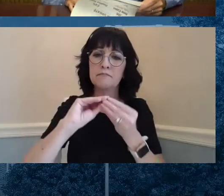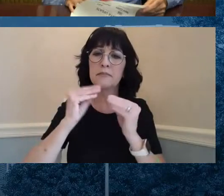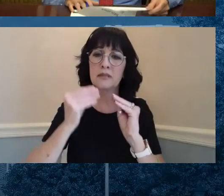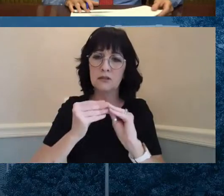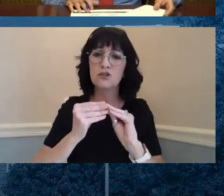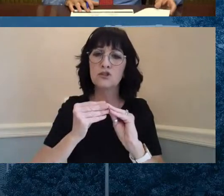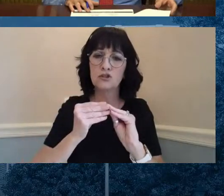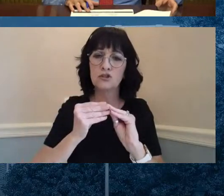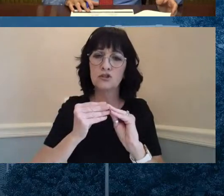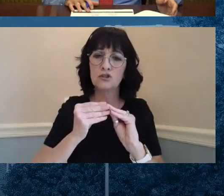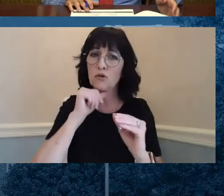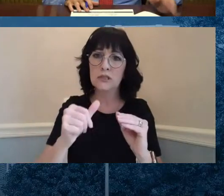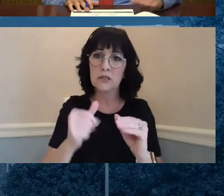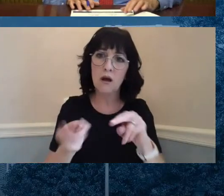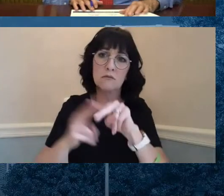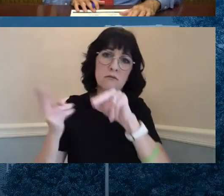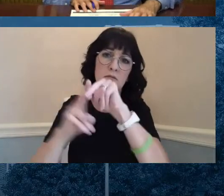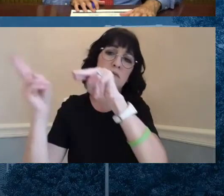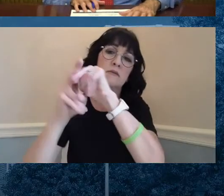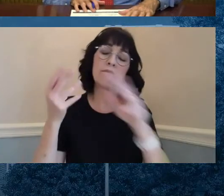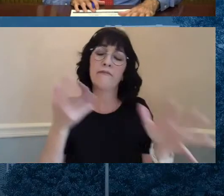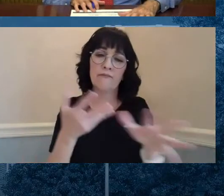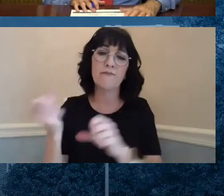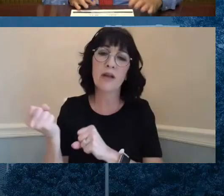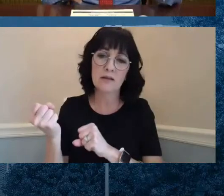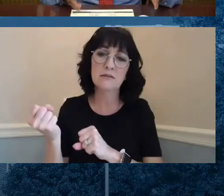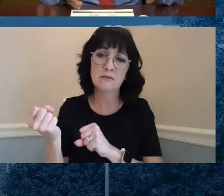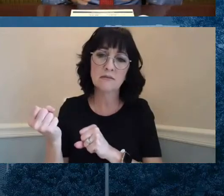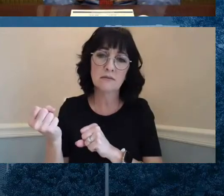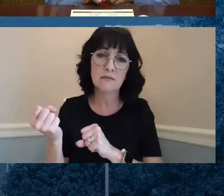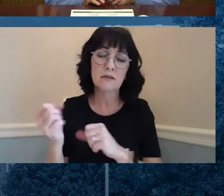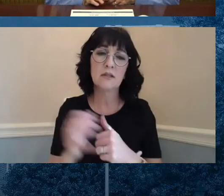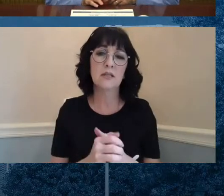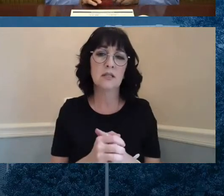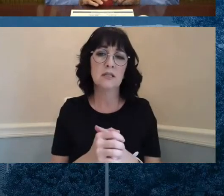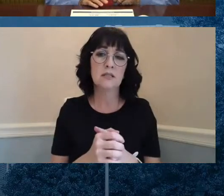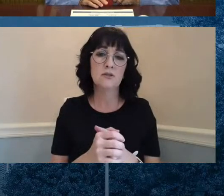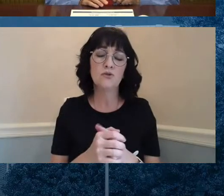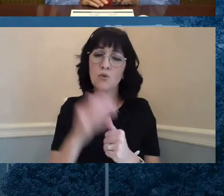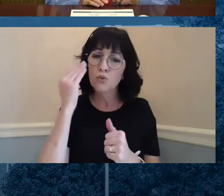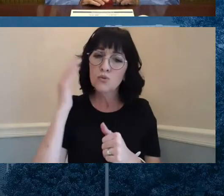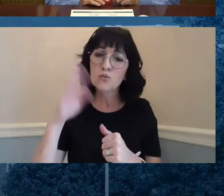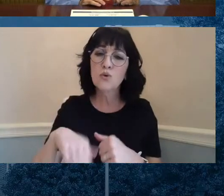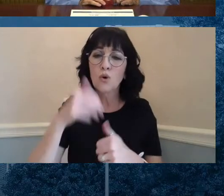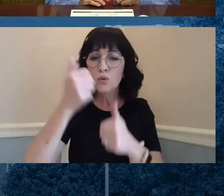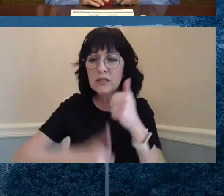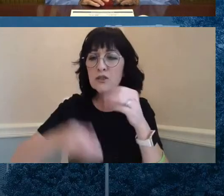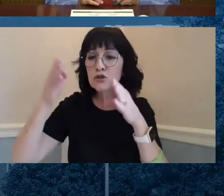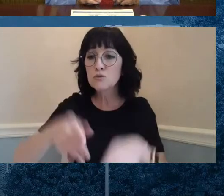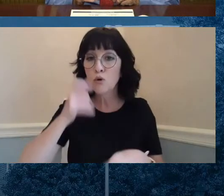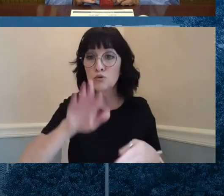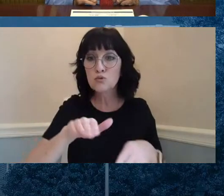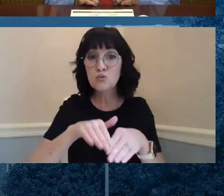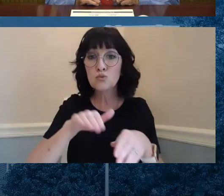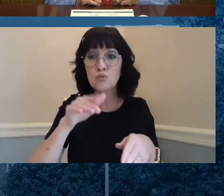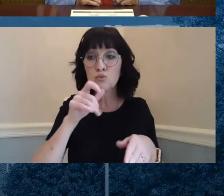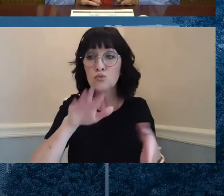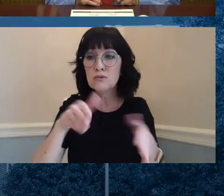fatalities that we were before because so many people are being vaccinated. And the next slide shows the vaccination